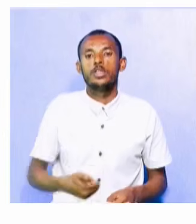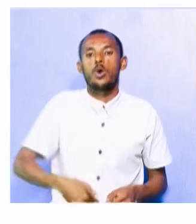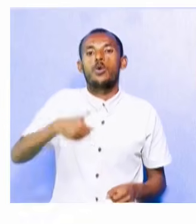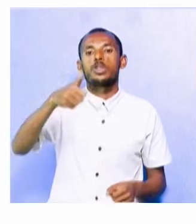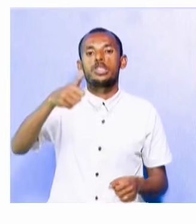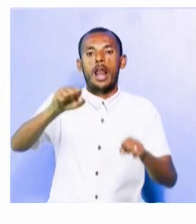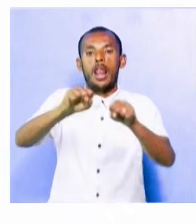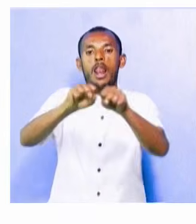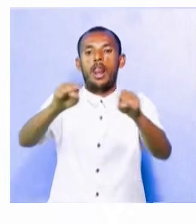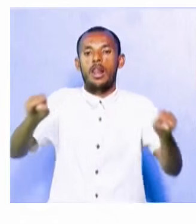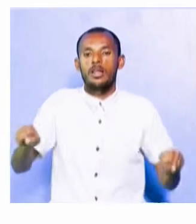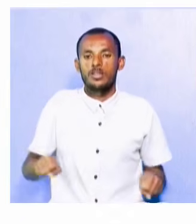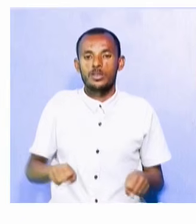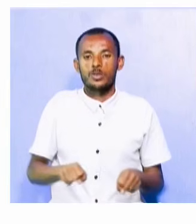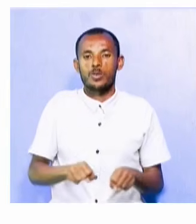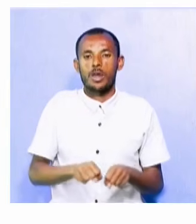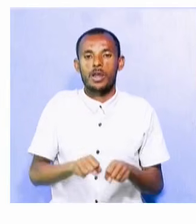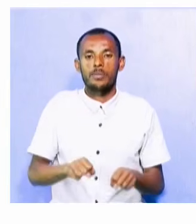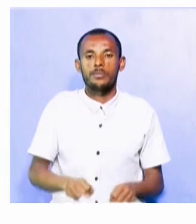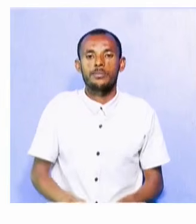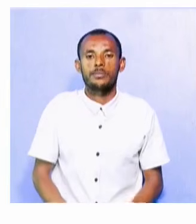original square.